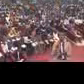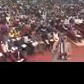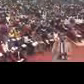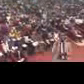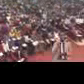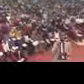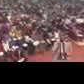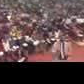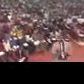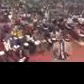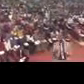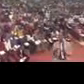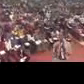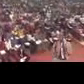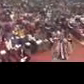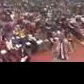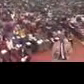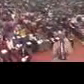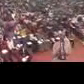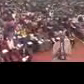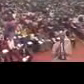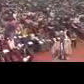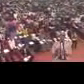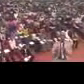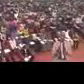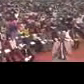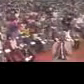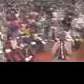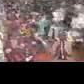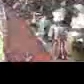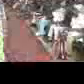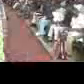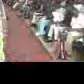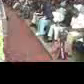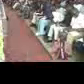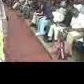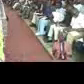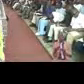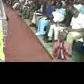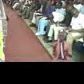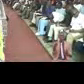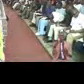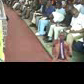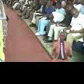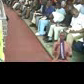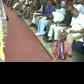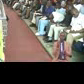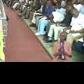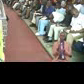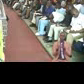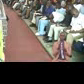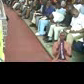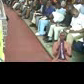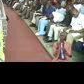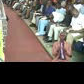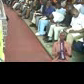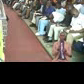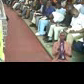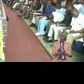You will not die before you finish your work. You will not die before you finish your assignment.